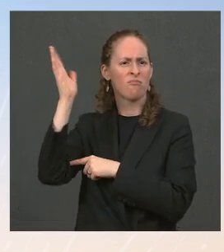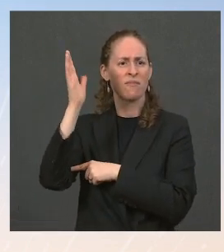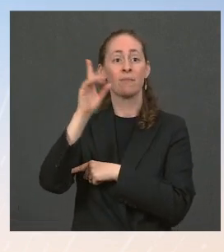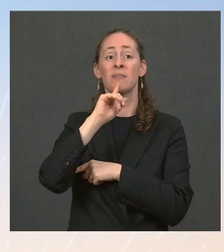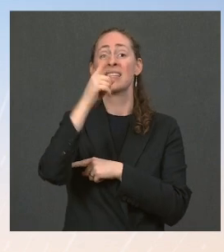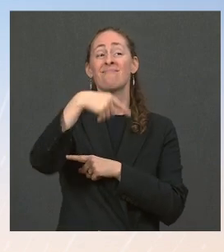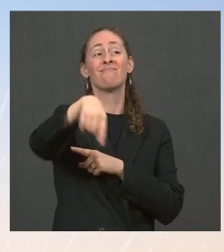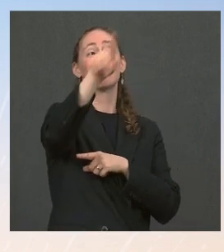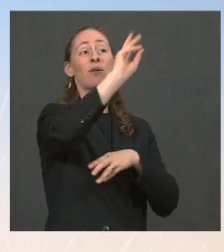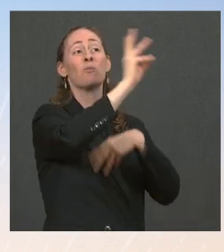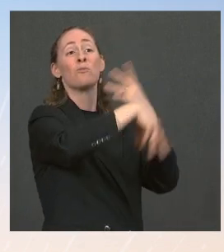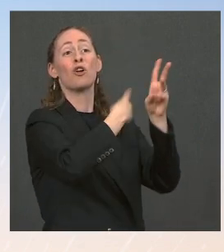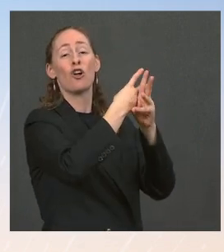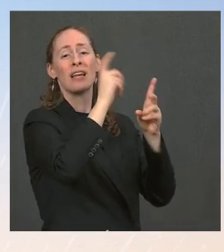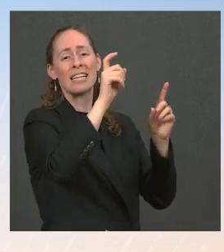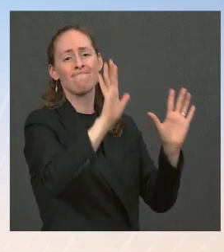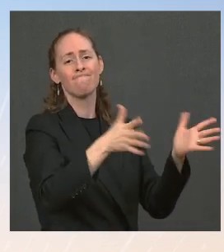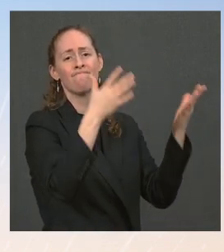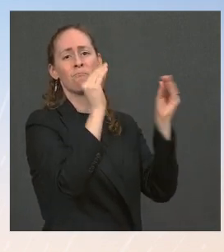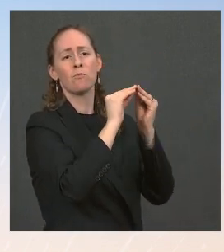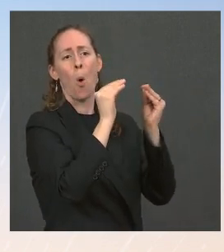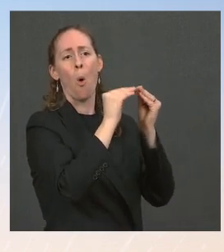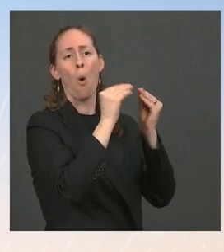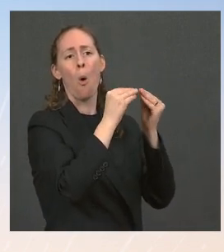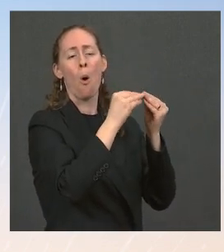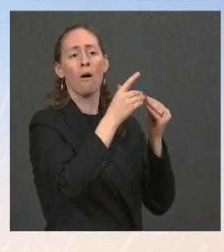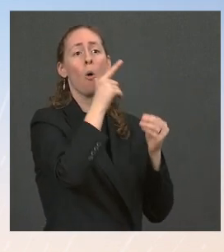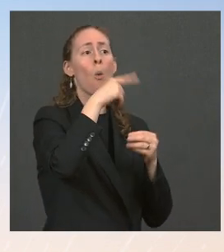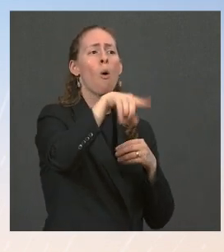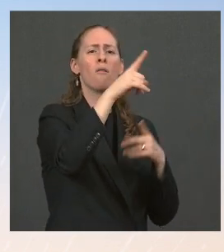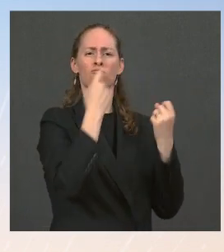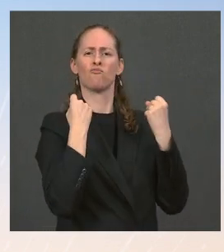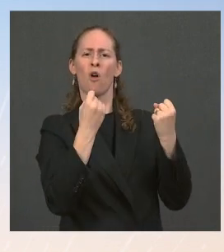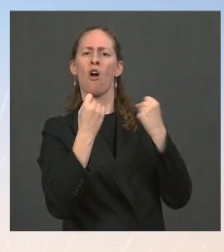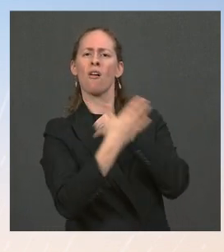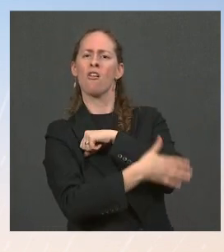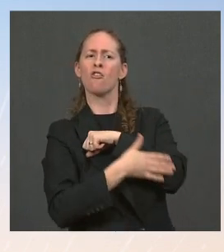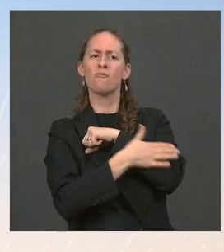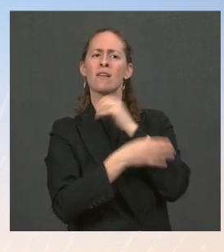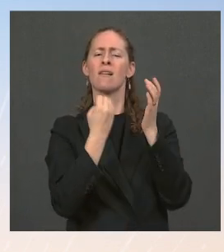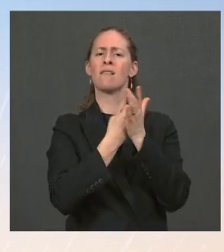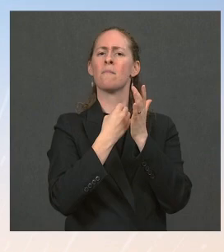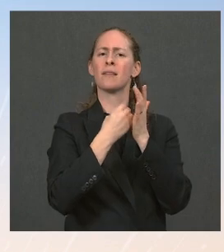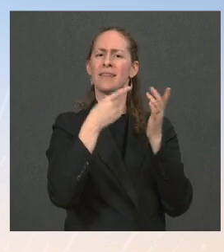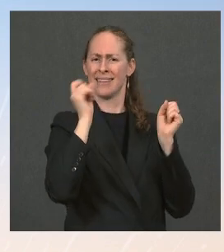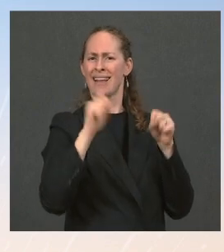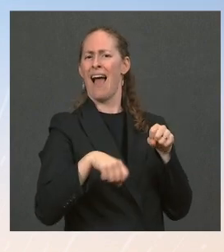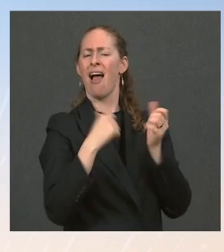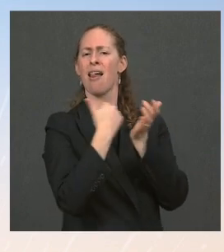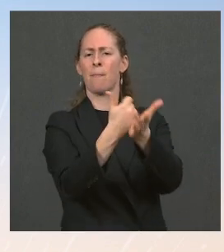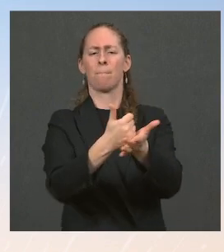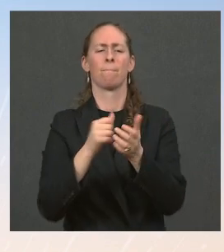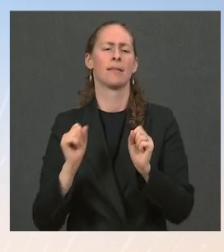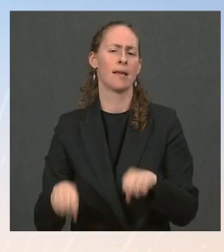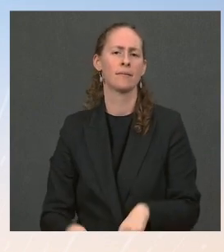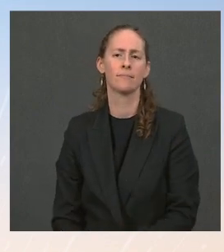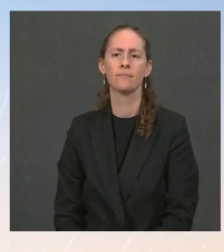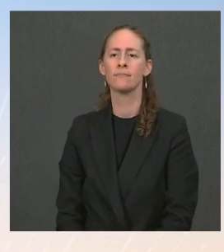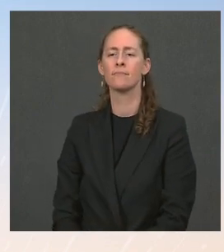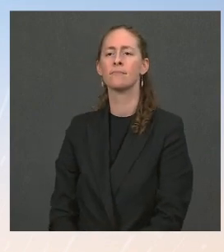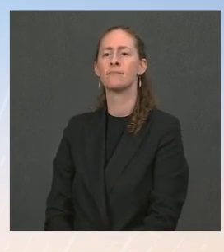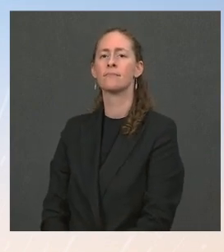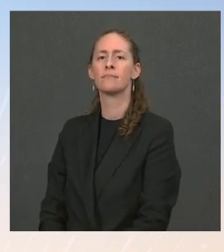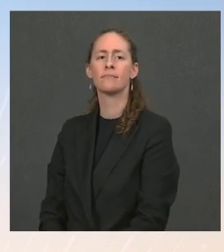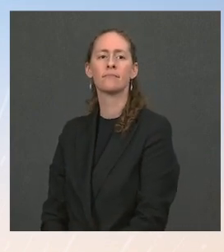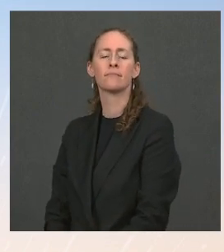especially developed economies that can do more to contribute to this effort to defeat the pandemic. Sorry, Deb, we'll continue. Great.